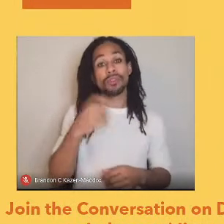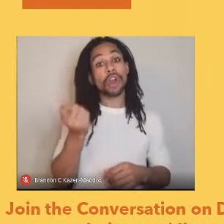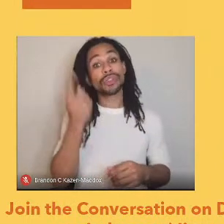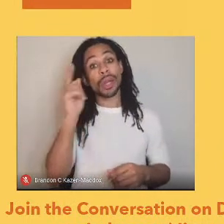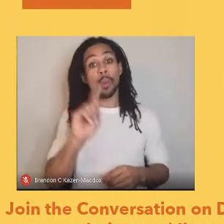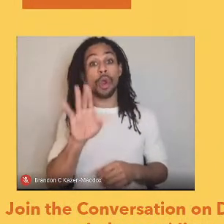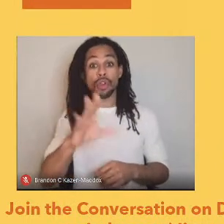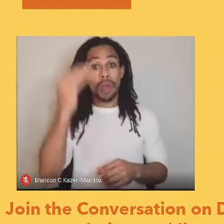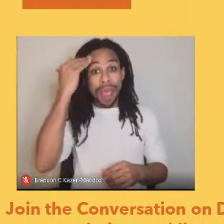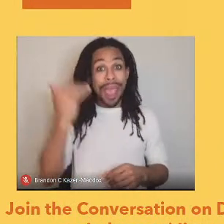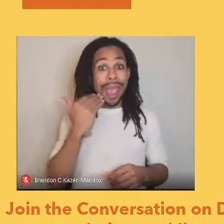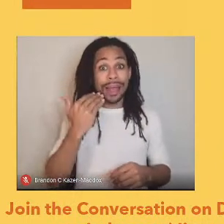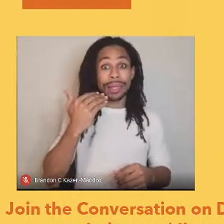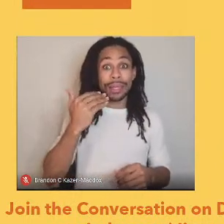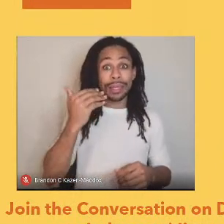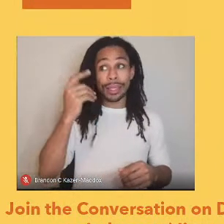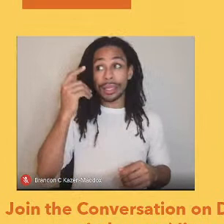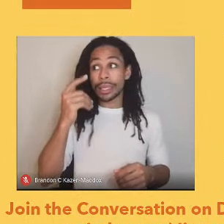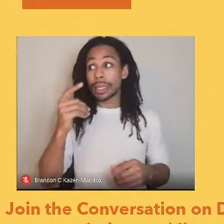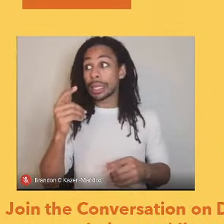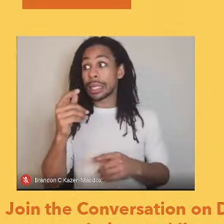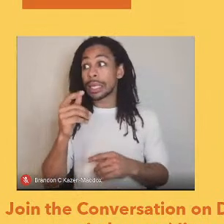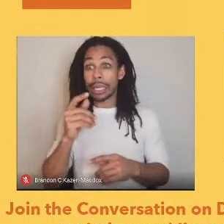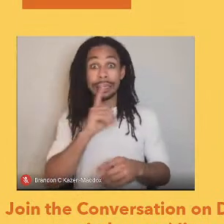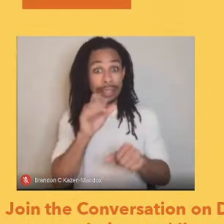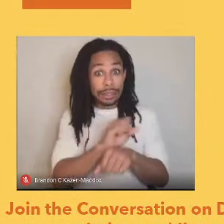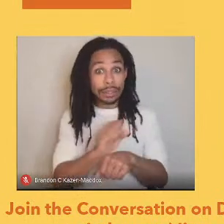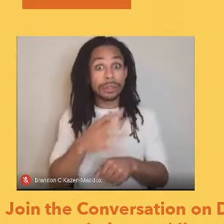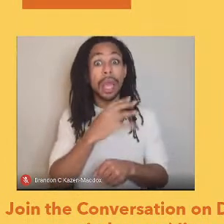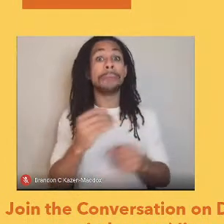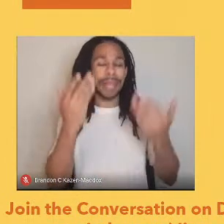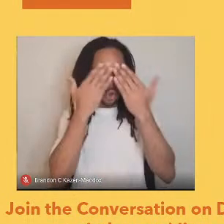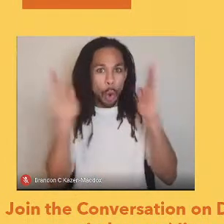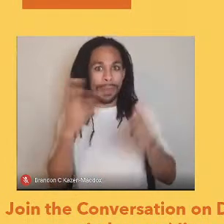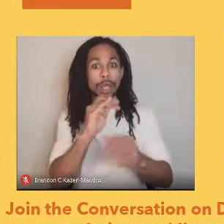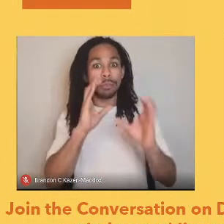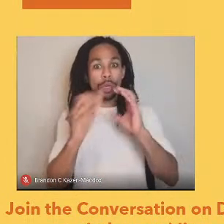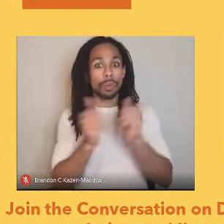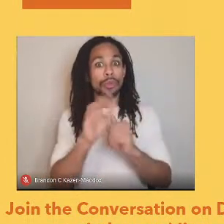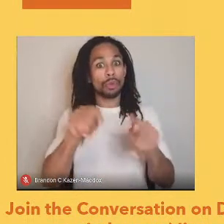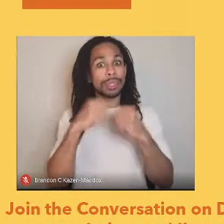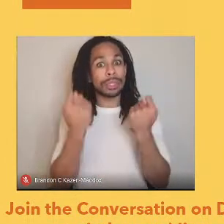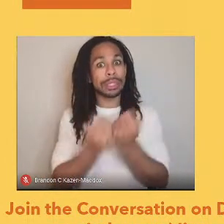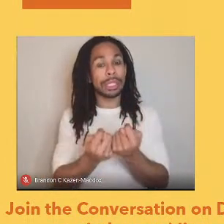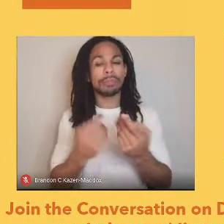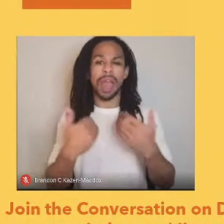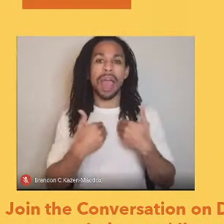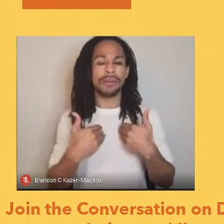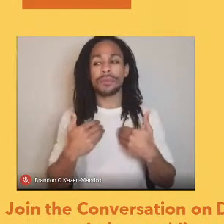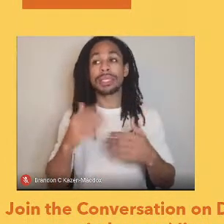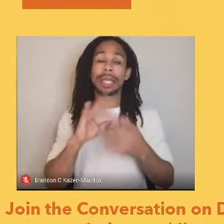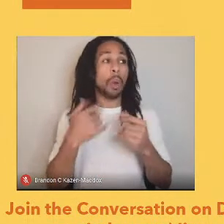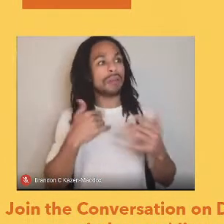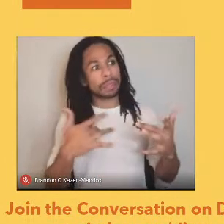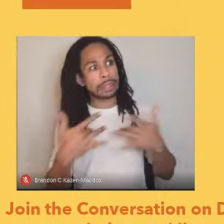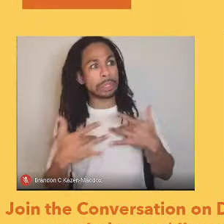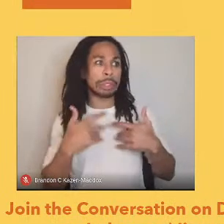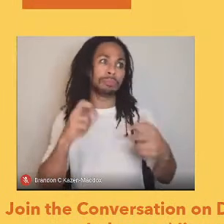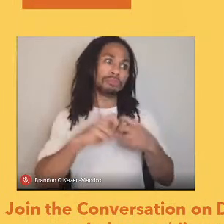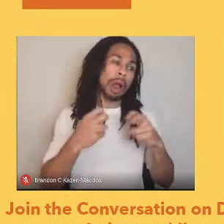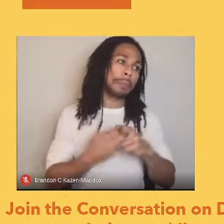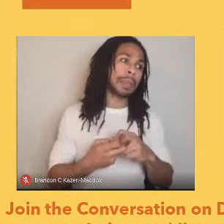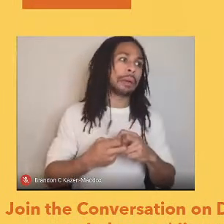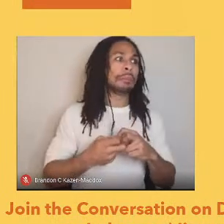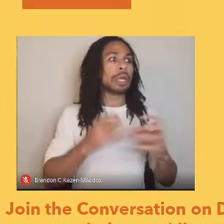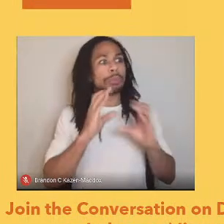is at, and being open and communicating with your team. I'm having trouble writing the tune for this part, or writing the theme, or writing the